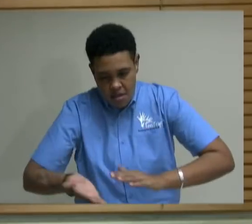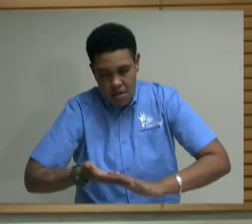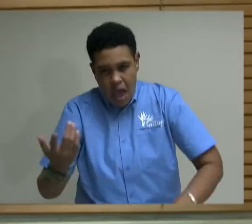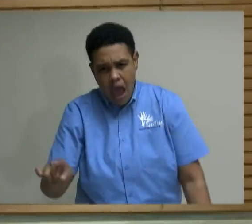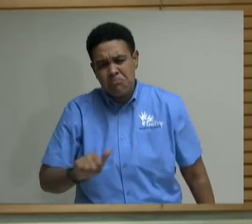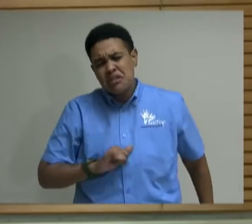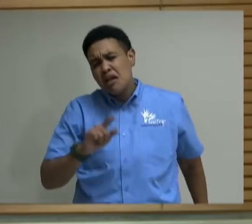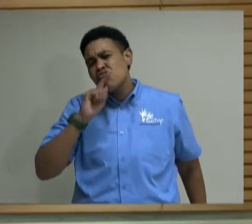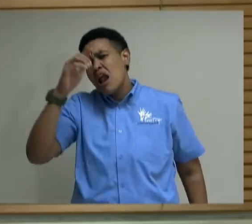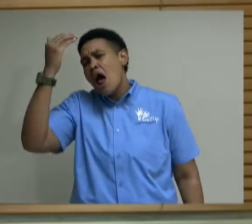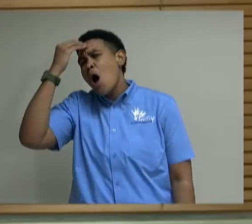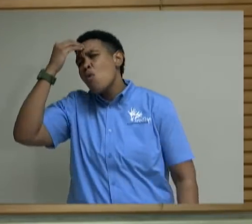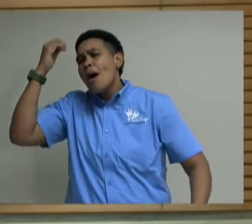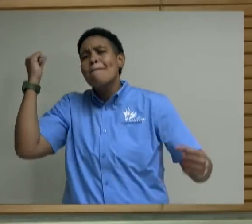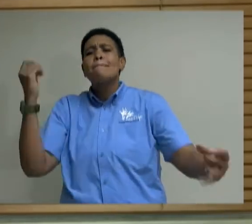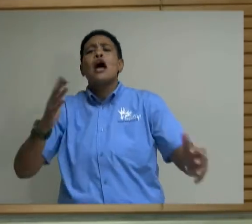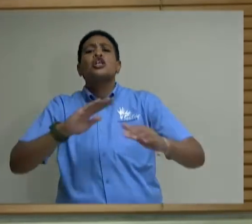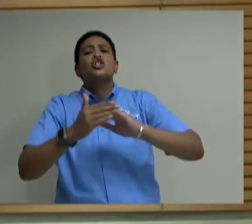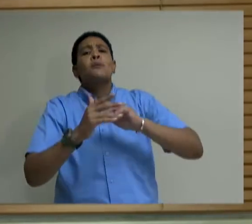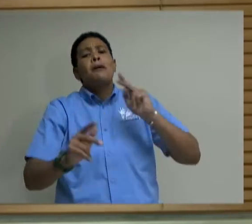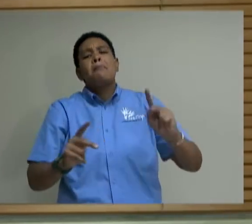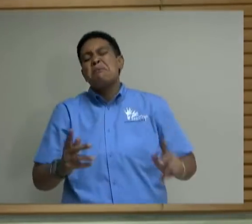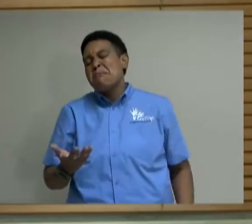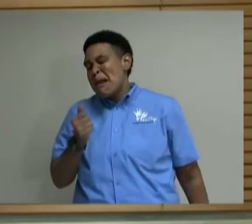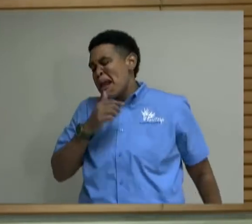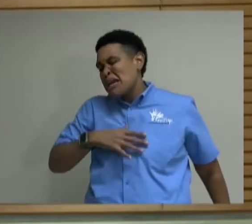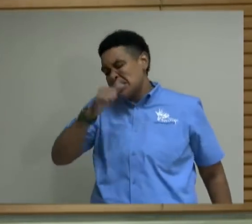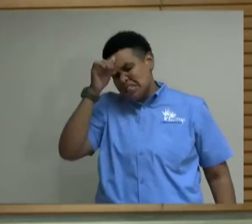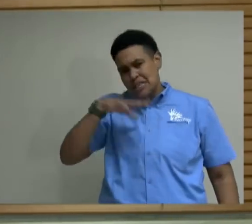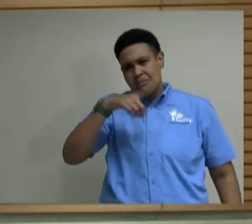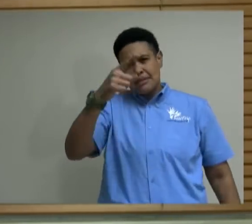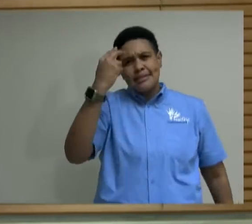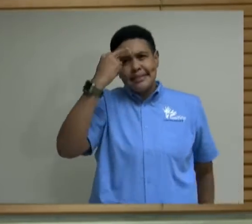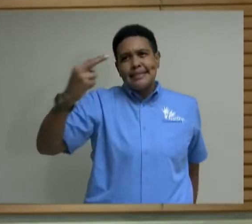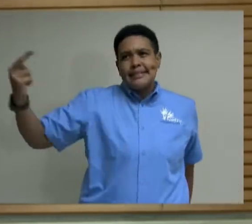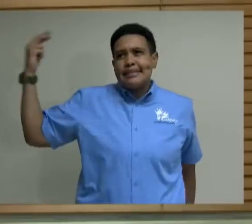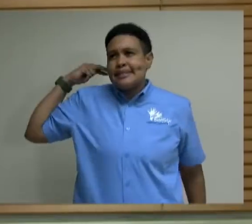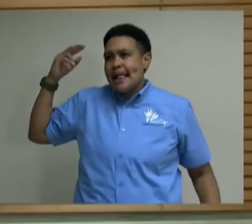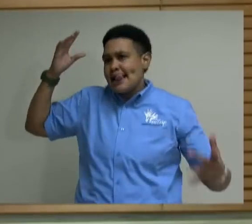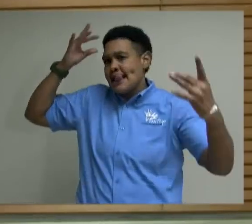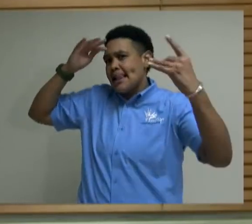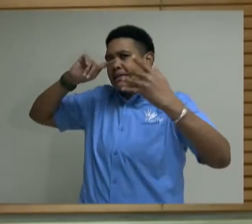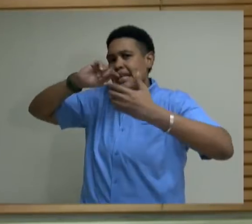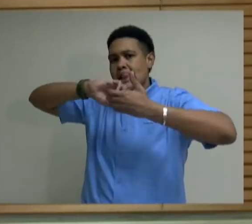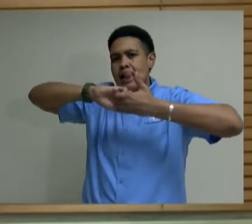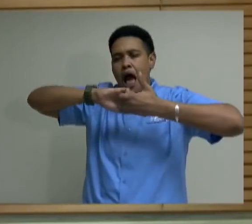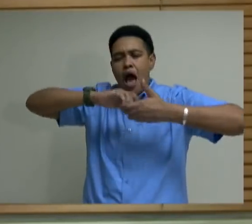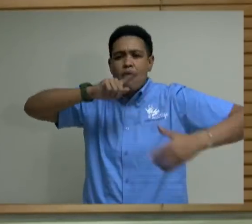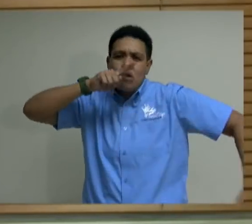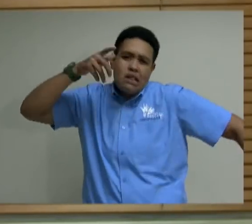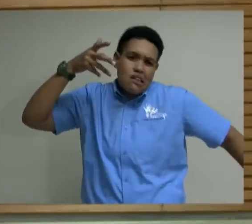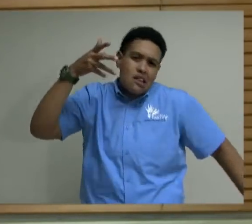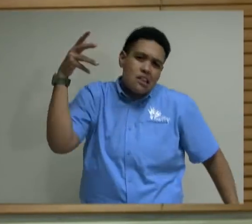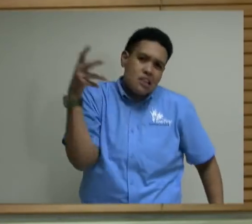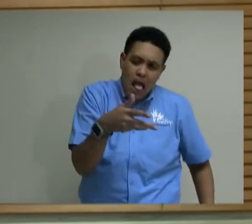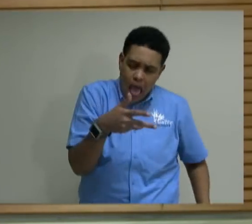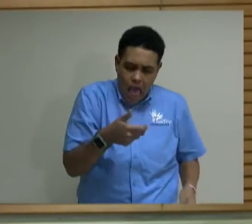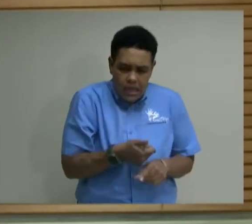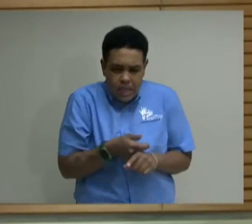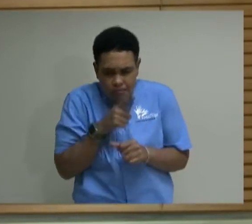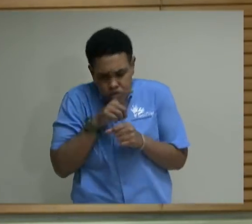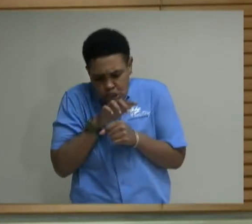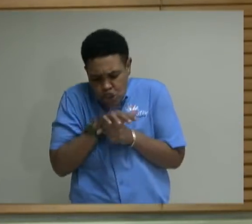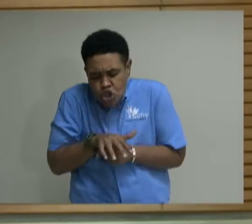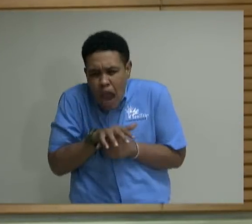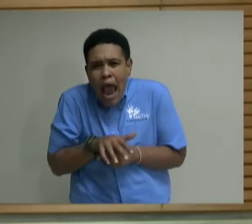So I'm aware that many Jamaicans, ladies and gentlemen, as we reflect on St. Thomas, are put under, are